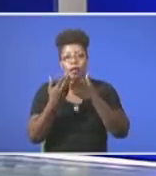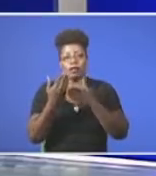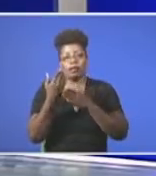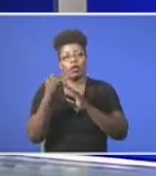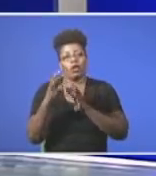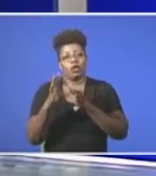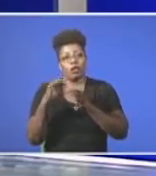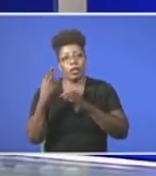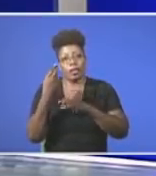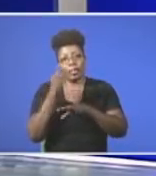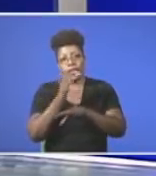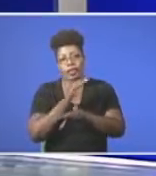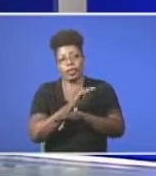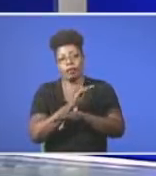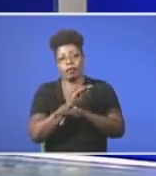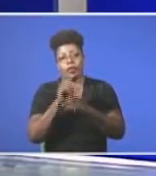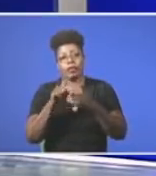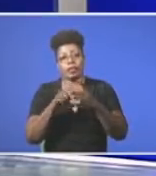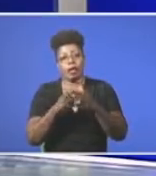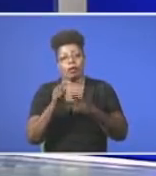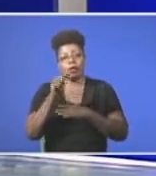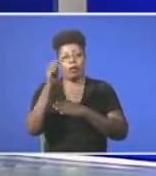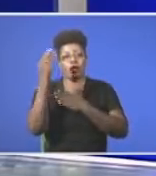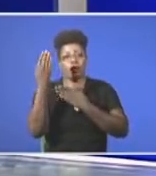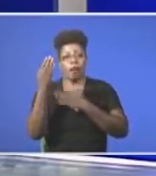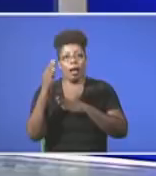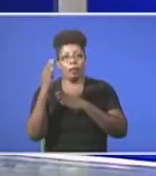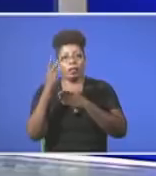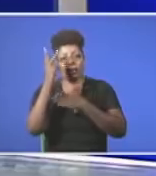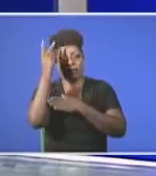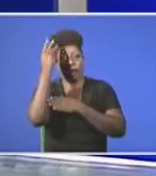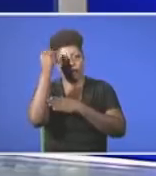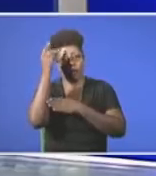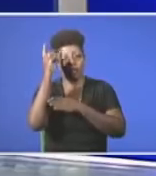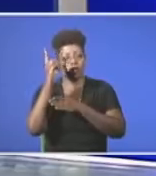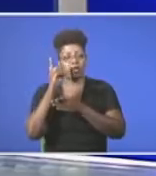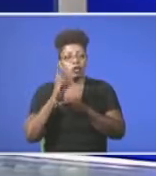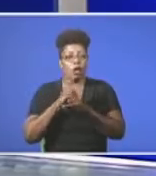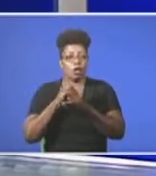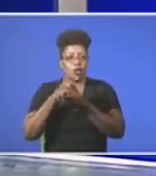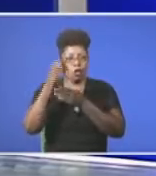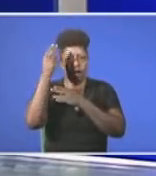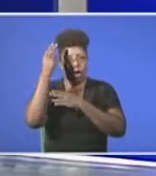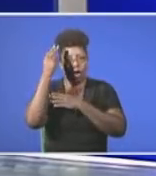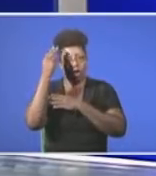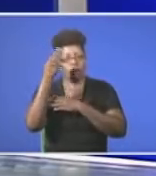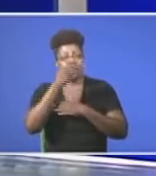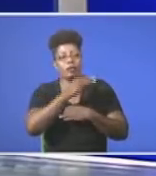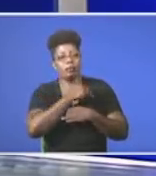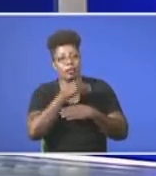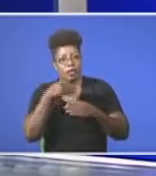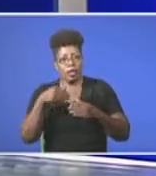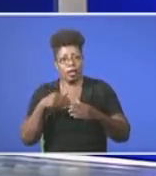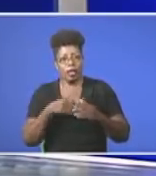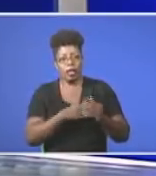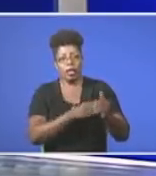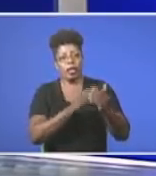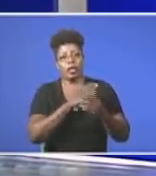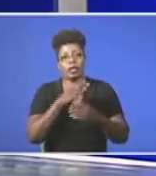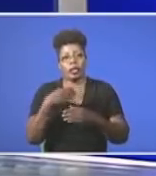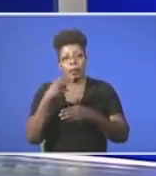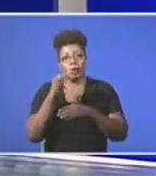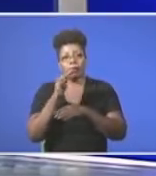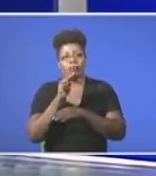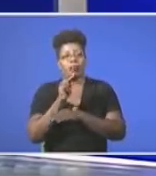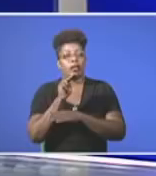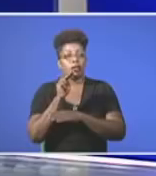this evening. We begin tonight with news from the Northern Bahamas as Prime Minister Dr. the Honorable Hubert Minnis led a delegation of cabinet ministers on a tour of